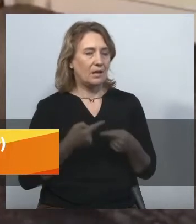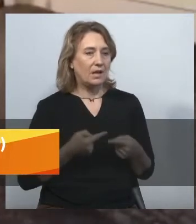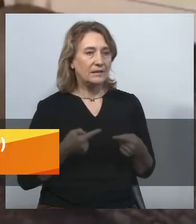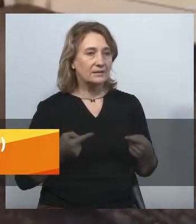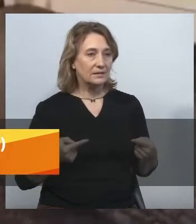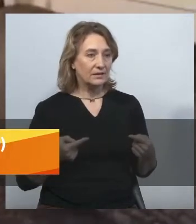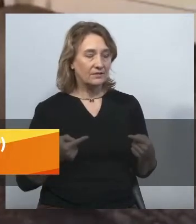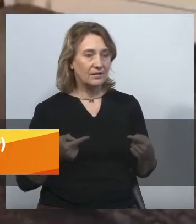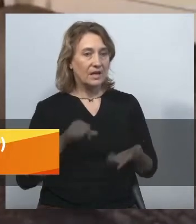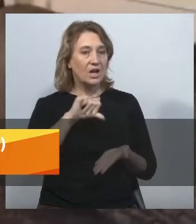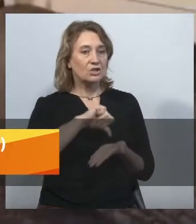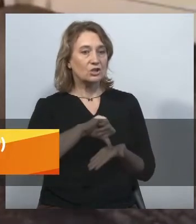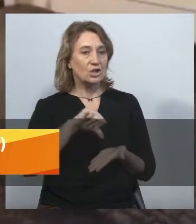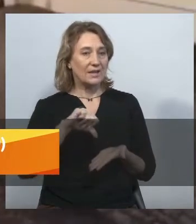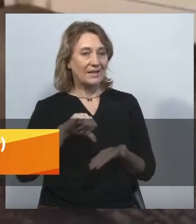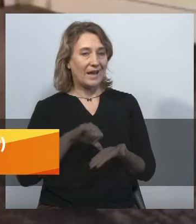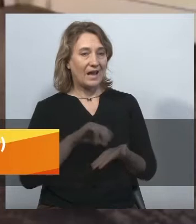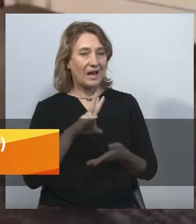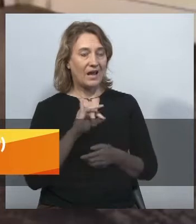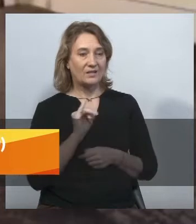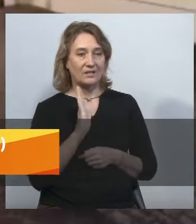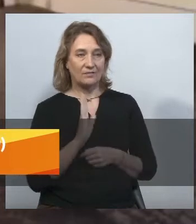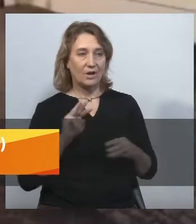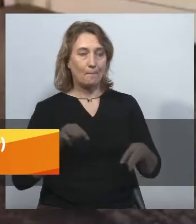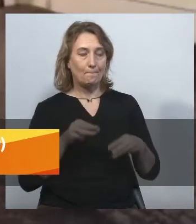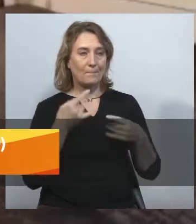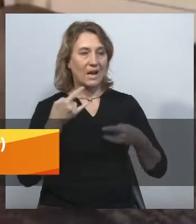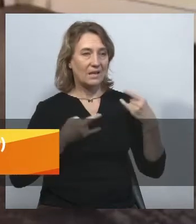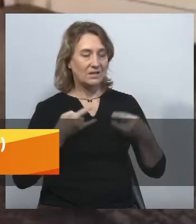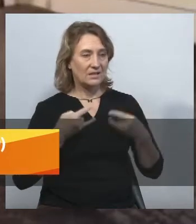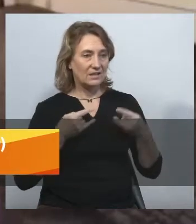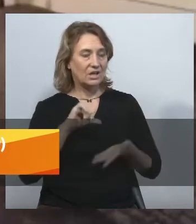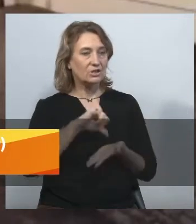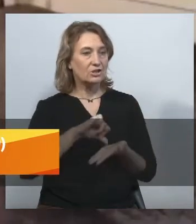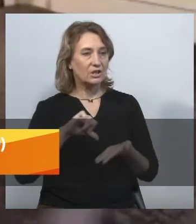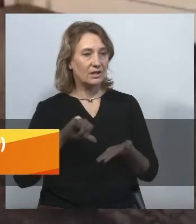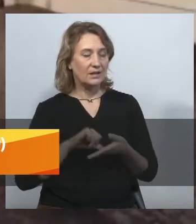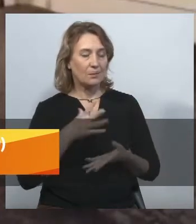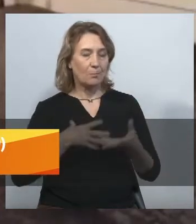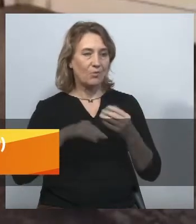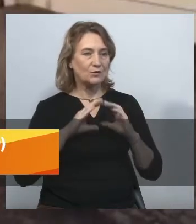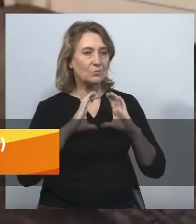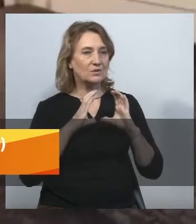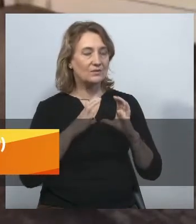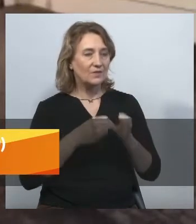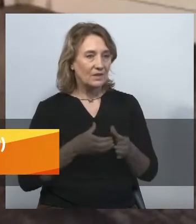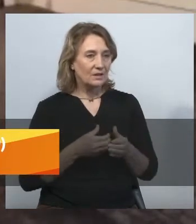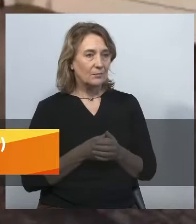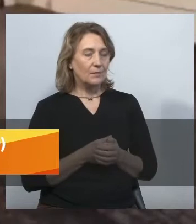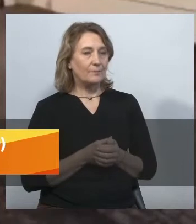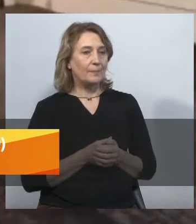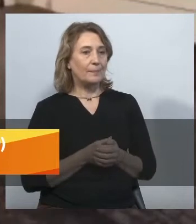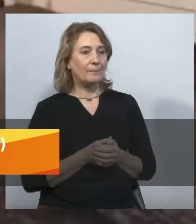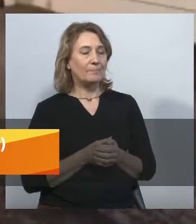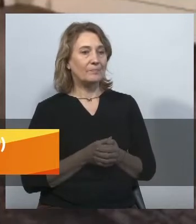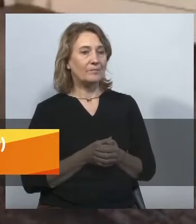Asia, in North and South America, and around the world, in Oceania as well, and Australia, where I'm from. We all